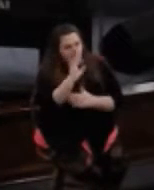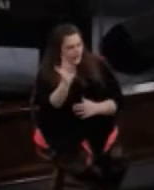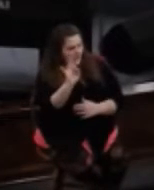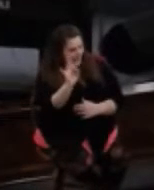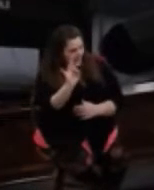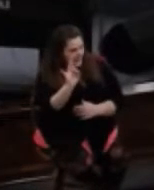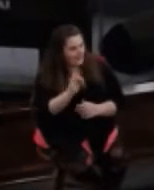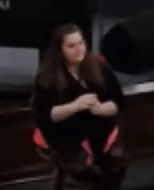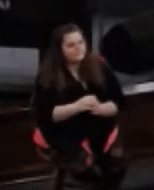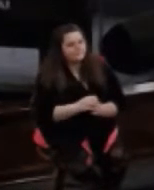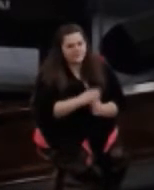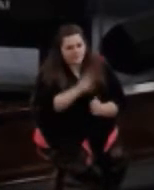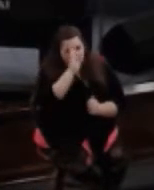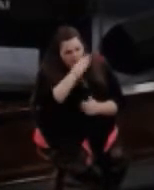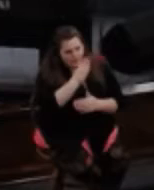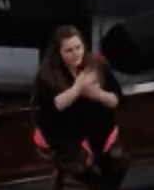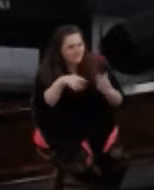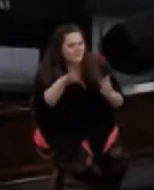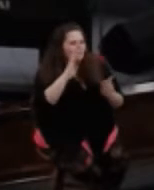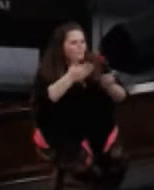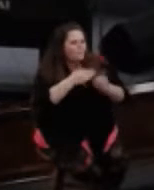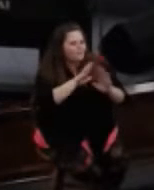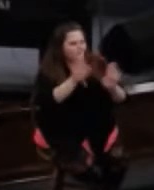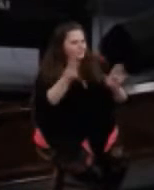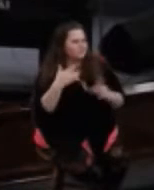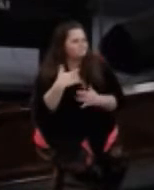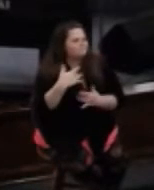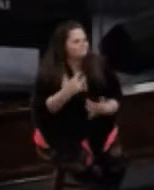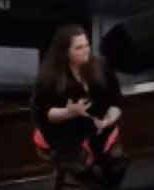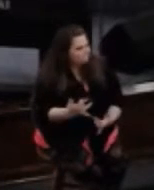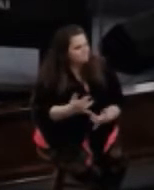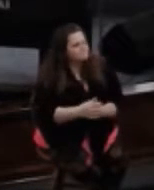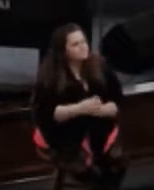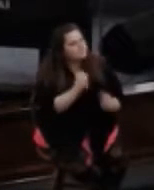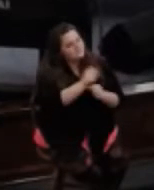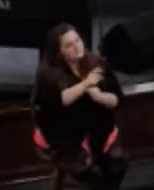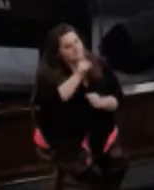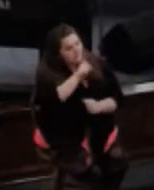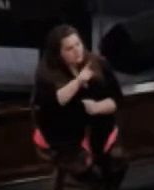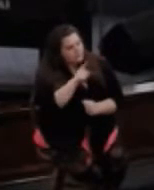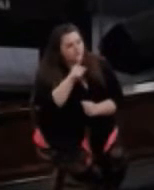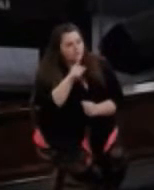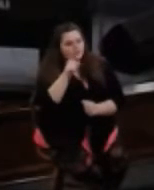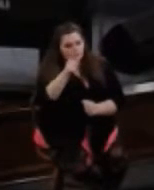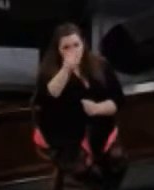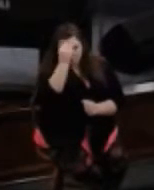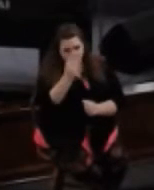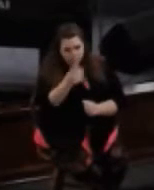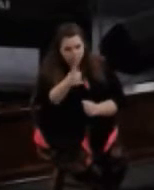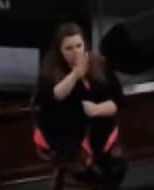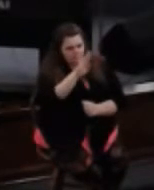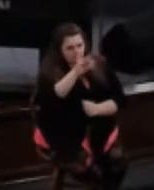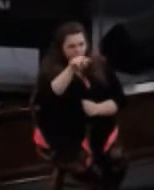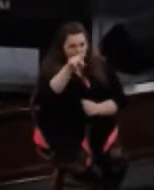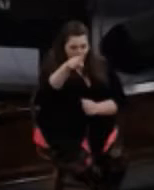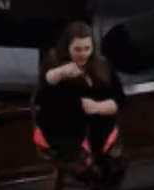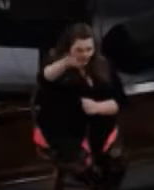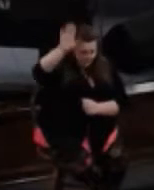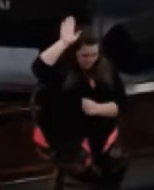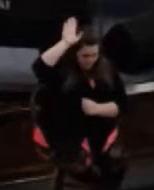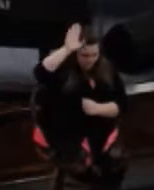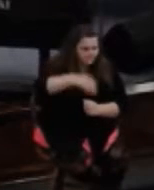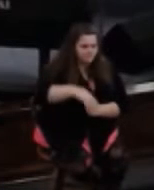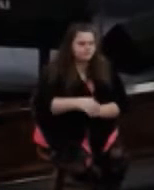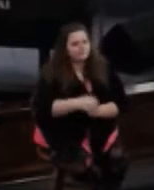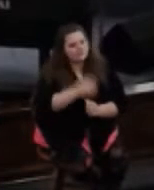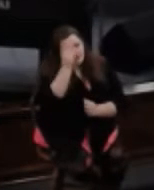so I know some of you will bring the usual that you bring, but make sure that you let Brian, would you raise your hand? Make sure you